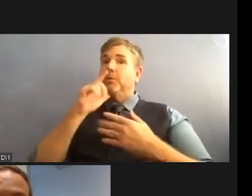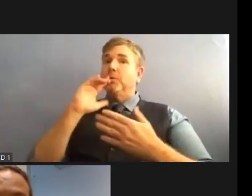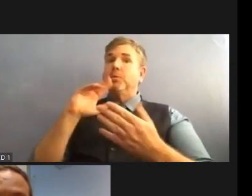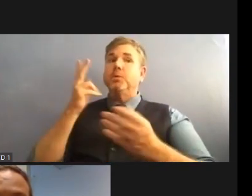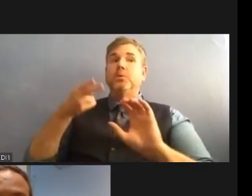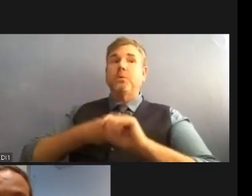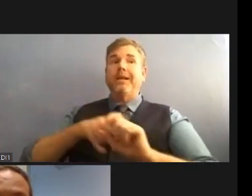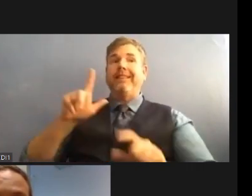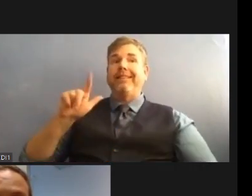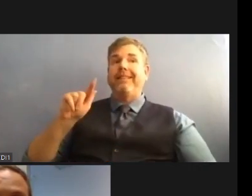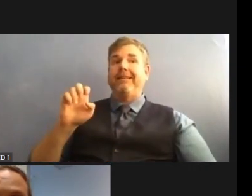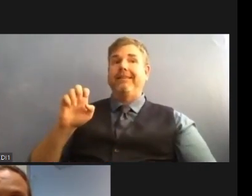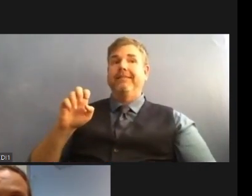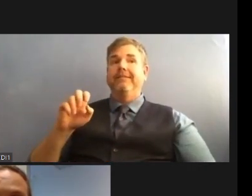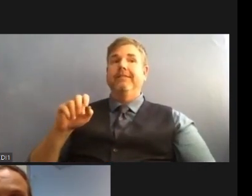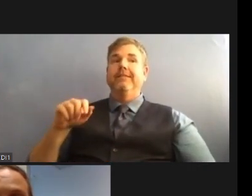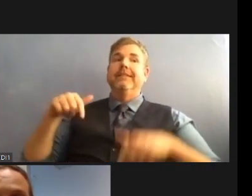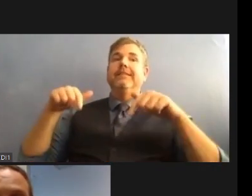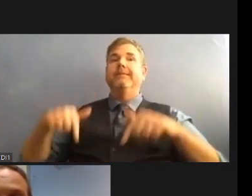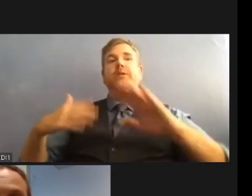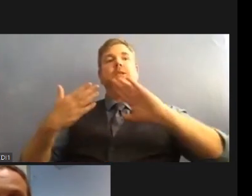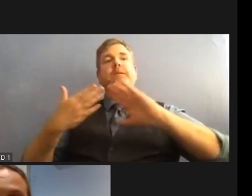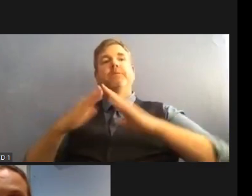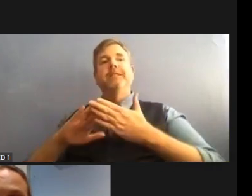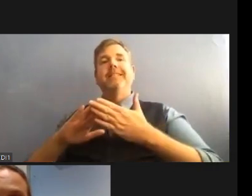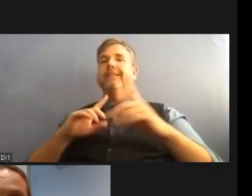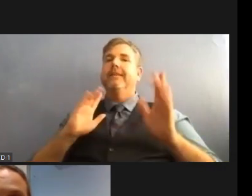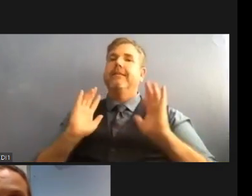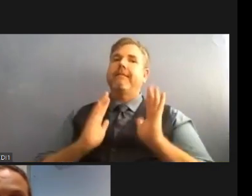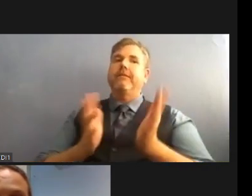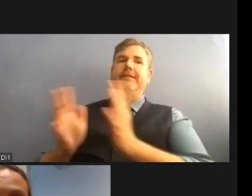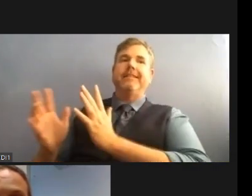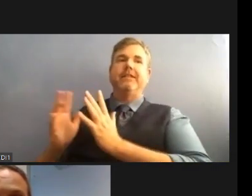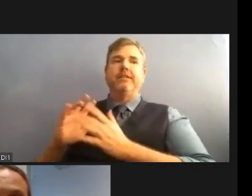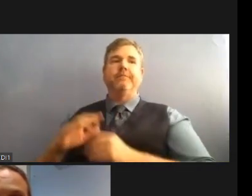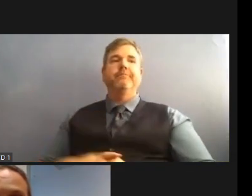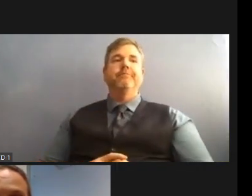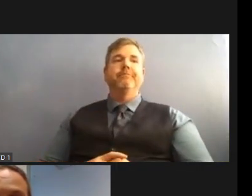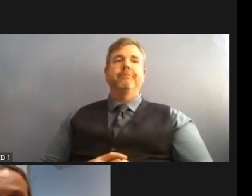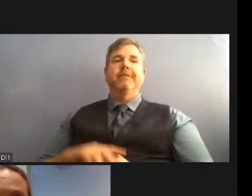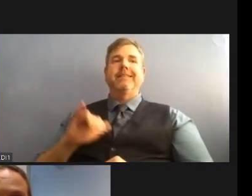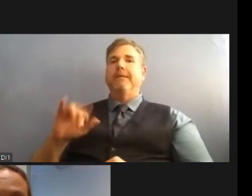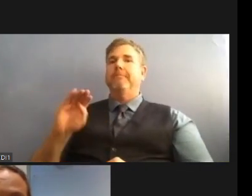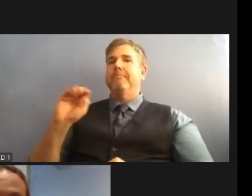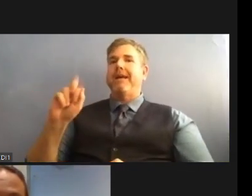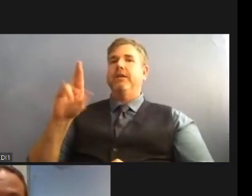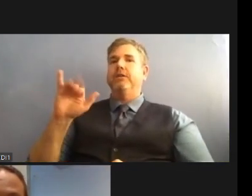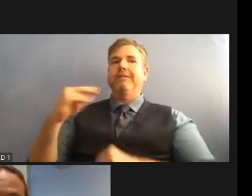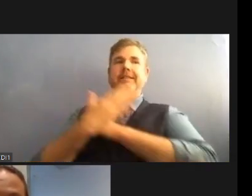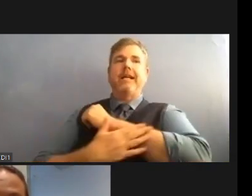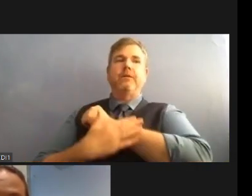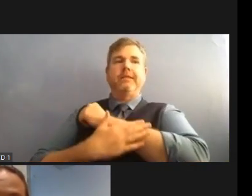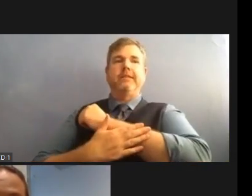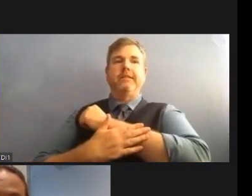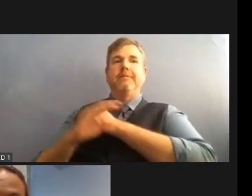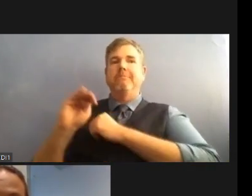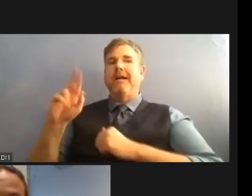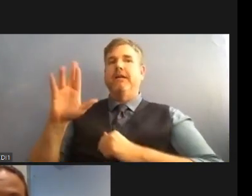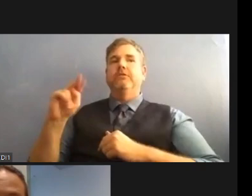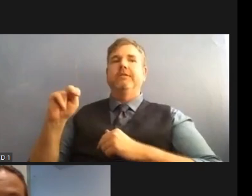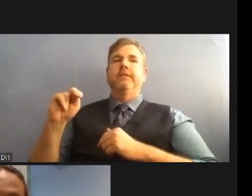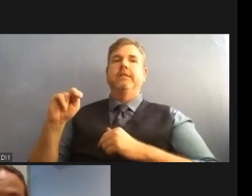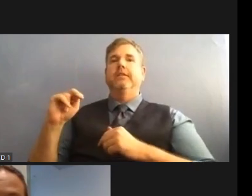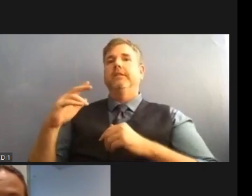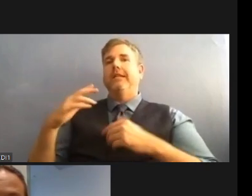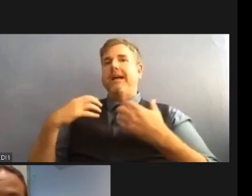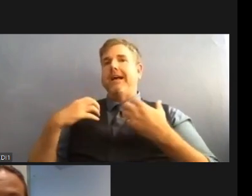conversation event hosted by the County of Marin and Marin Health and Human Services. And today we are joined by Dr. Matt